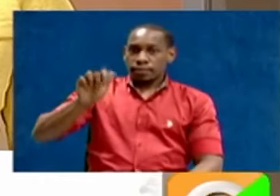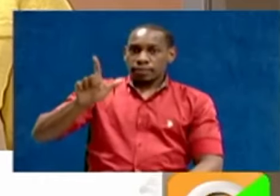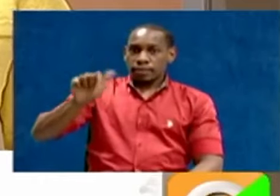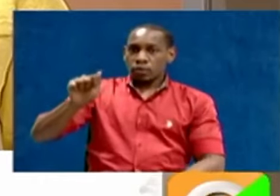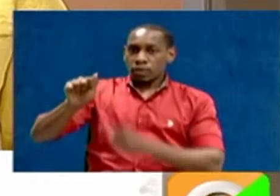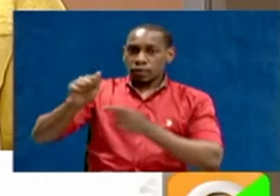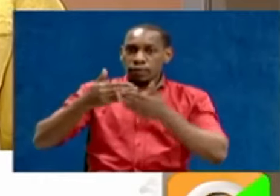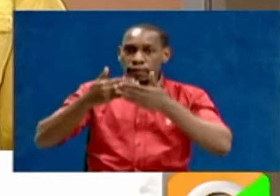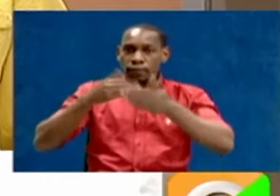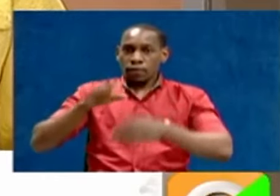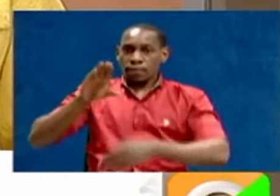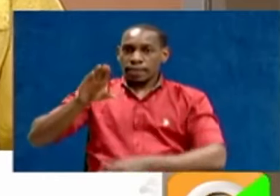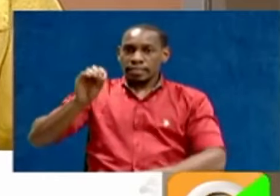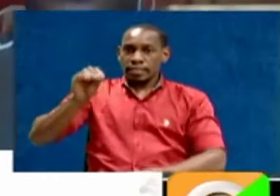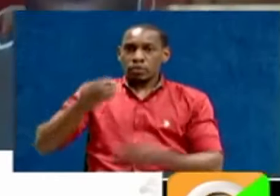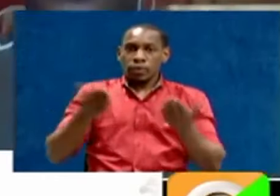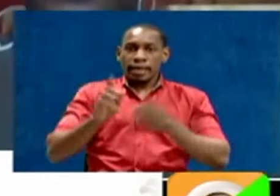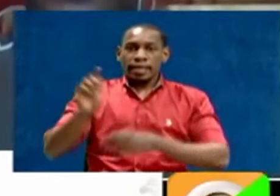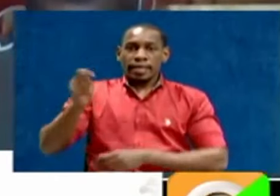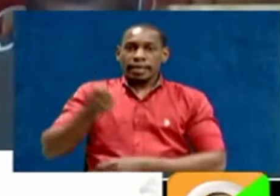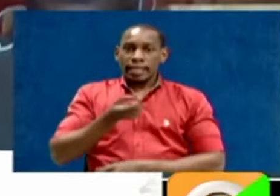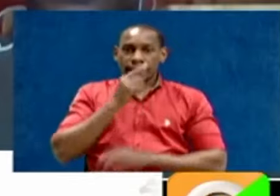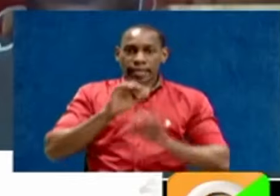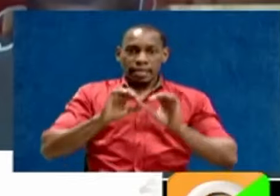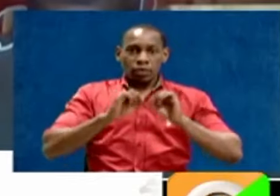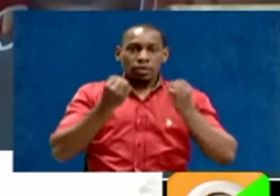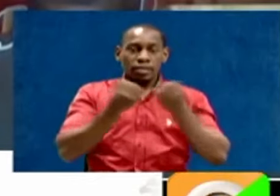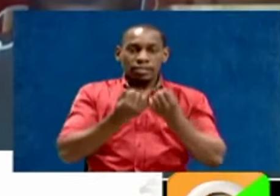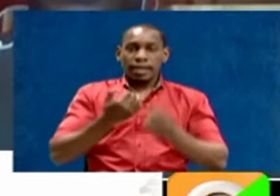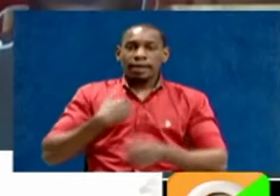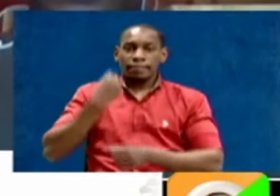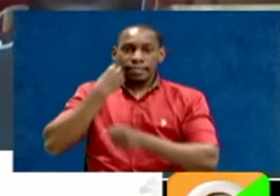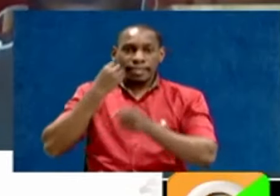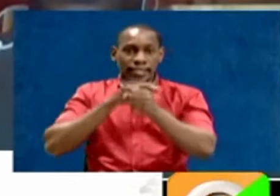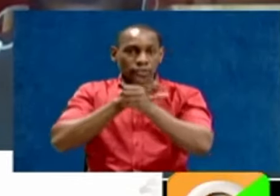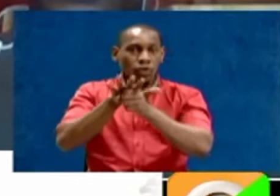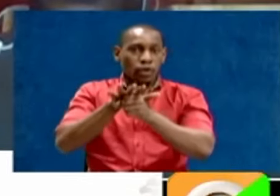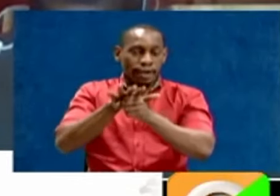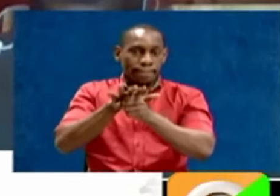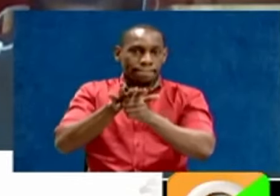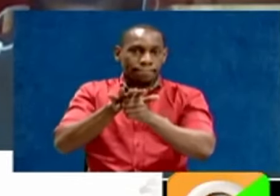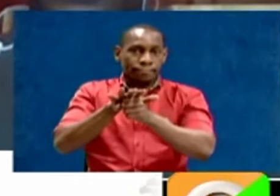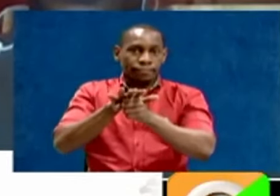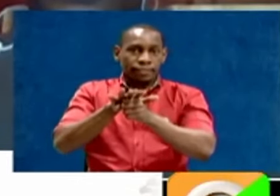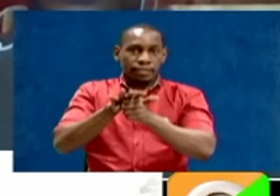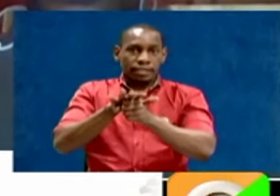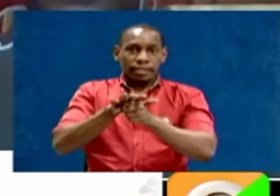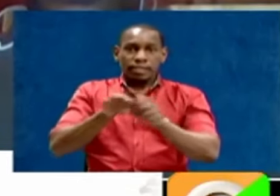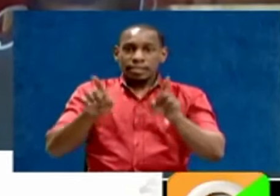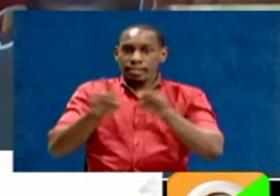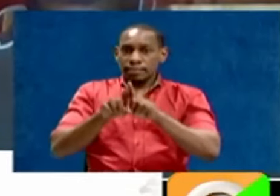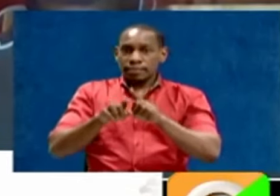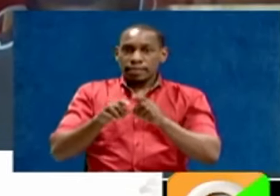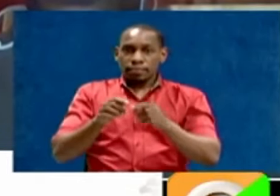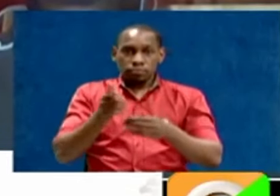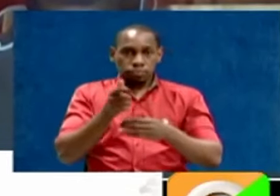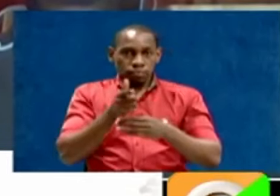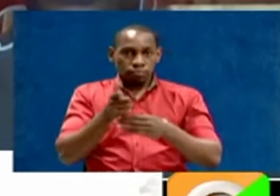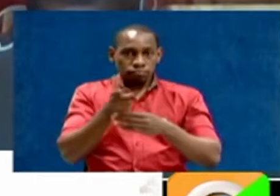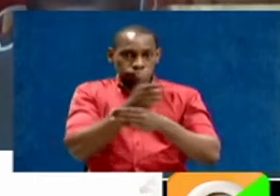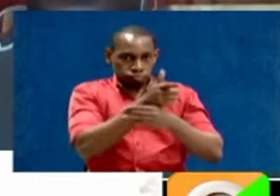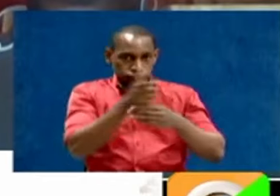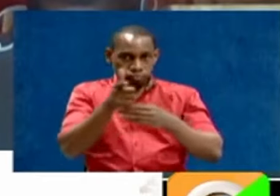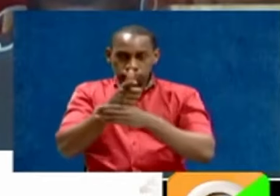is the former CEO at Kenya Medical Association. She tested positive for COVID-19 and has been documenting